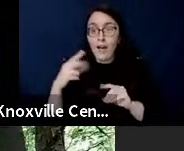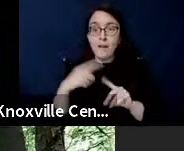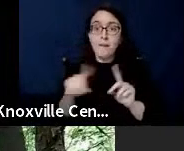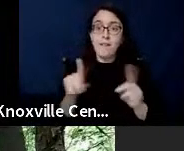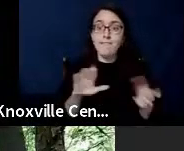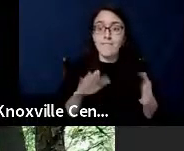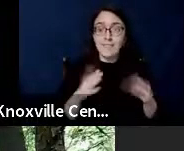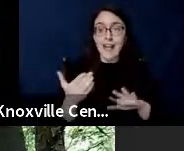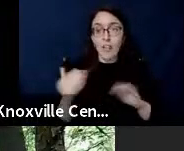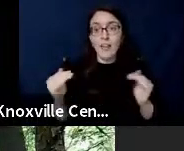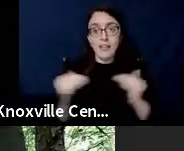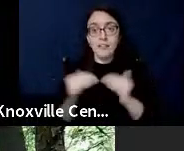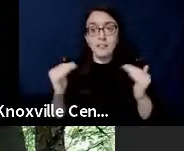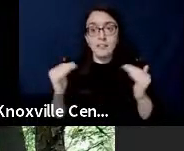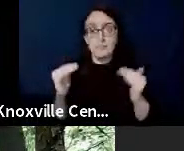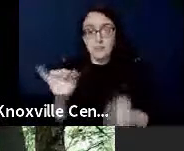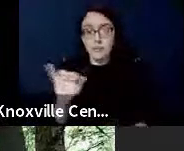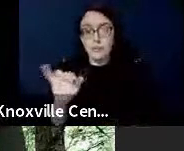fatalities certainly are matching that.